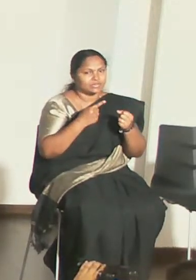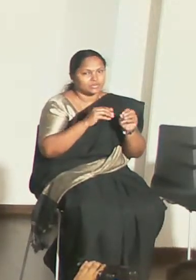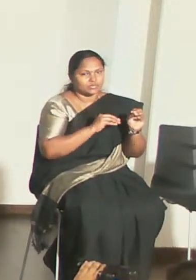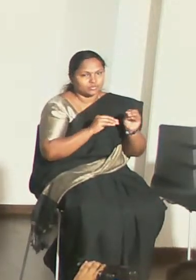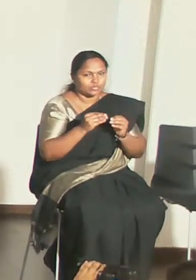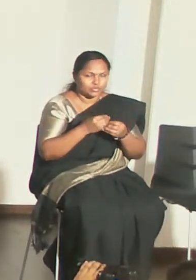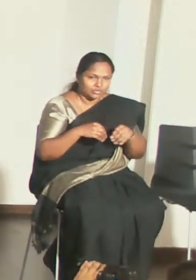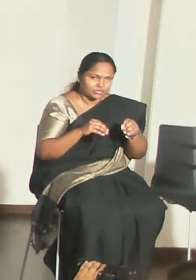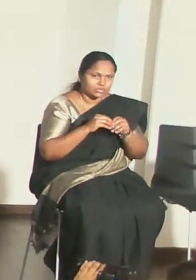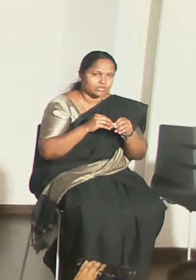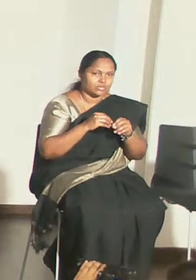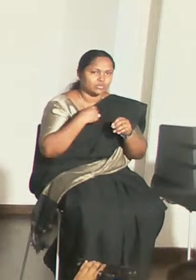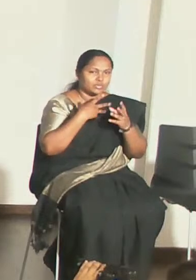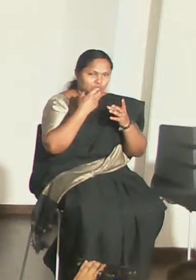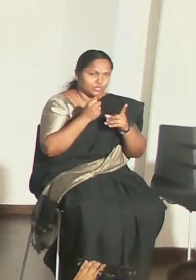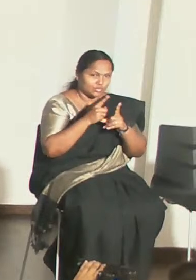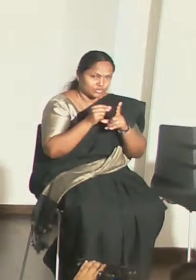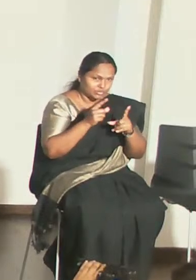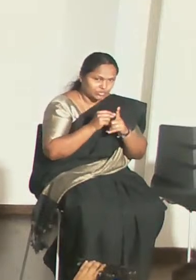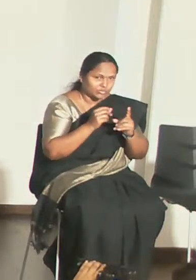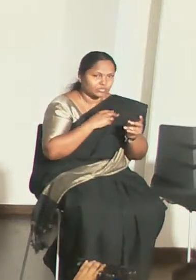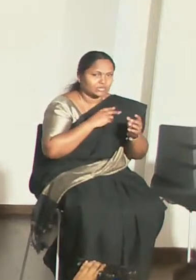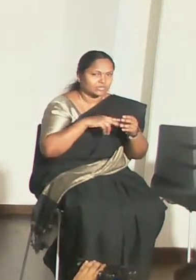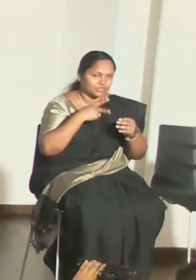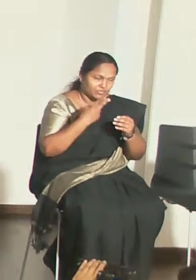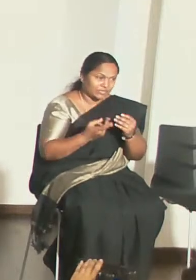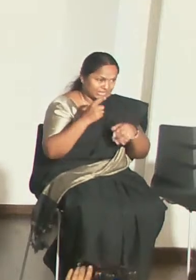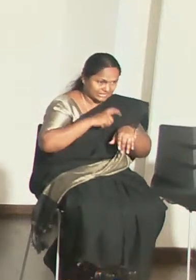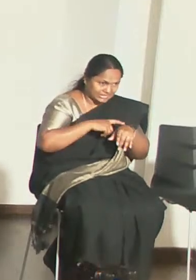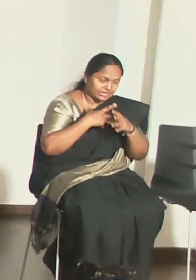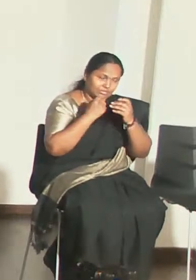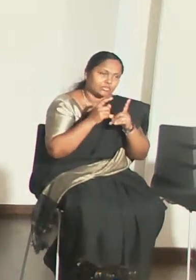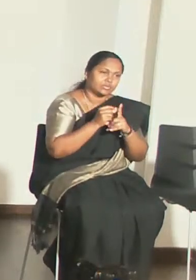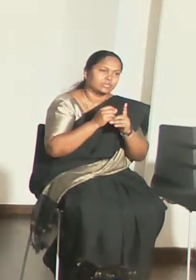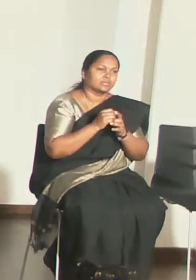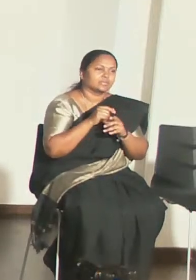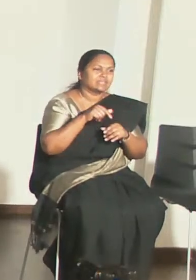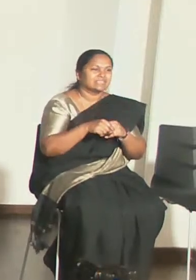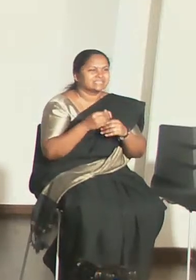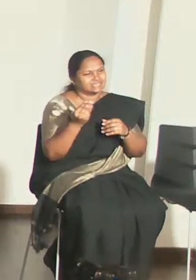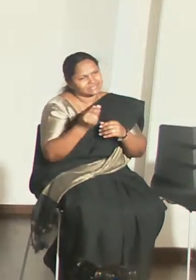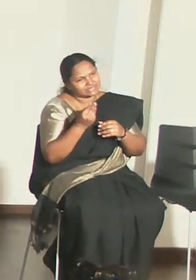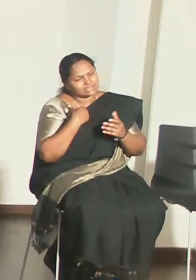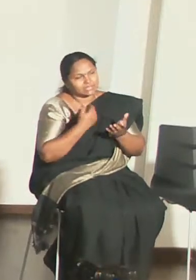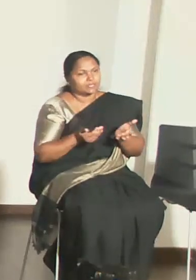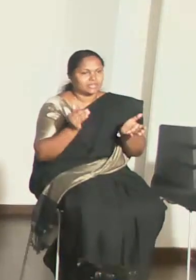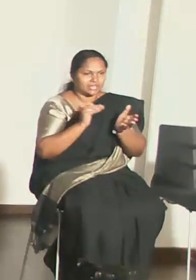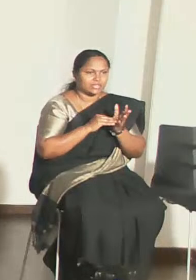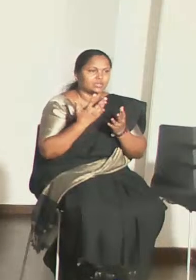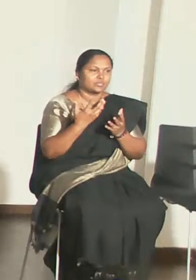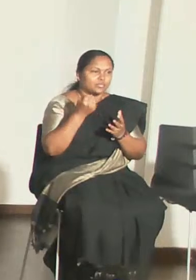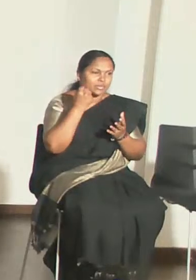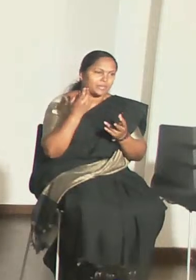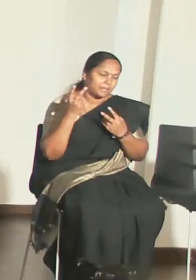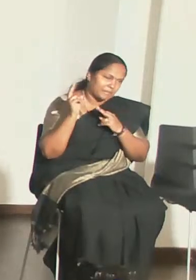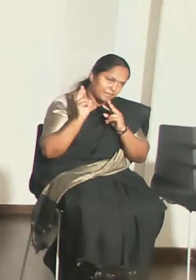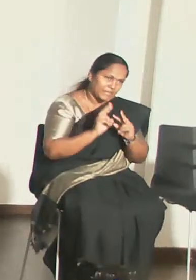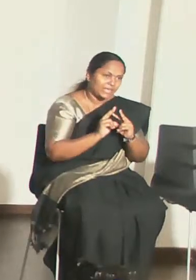of want the doing to be fed in by all the thinking. This is something that again I brought it back,